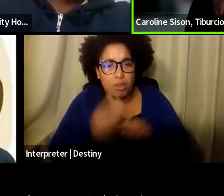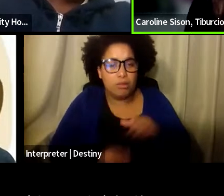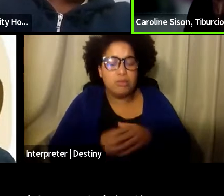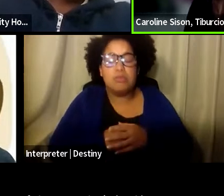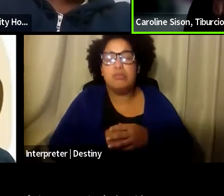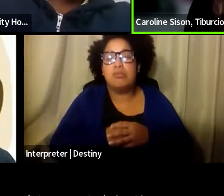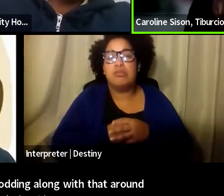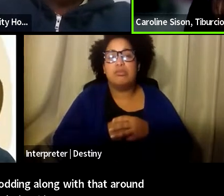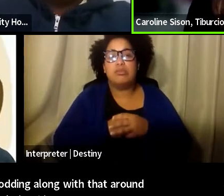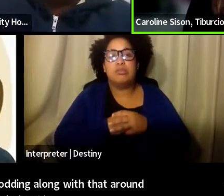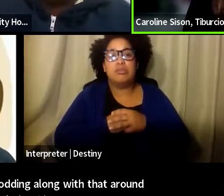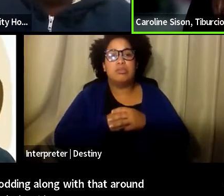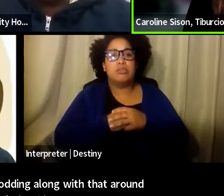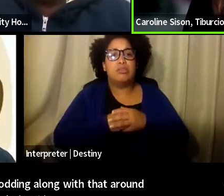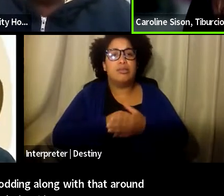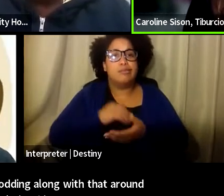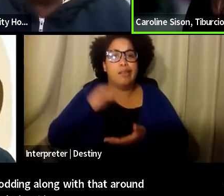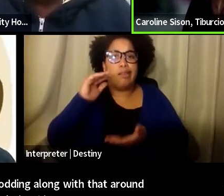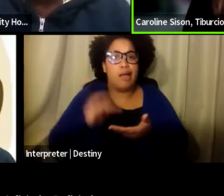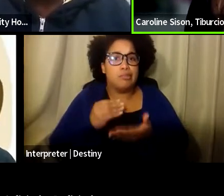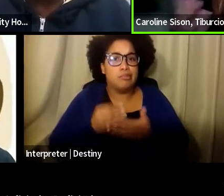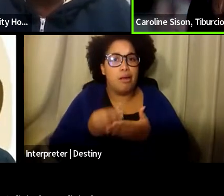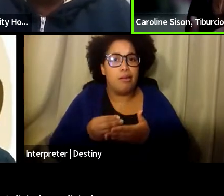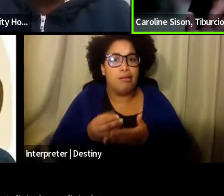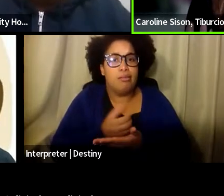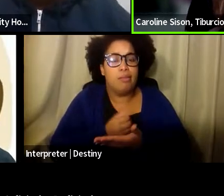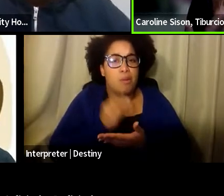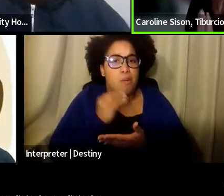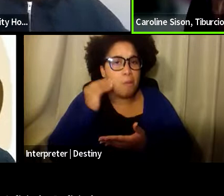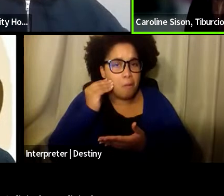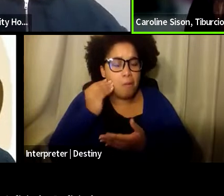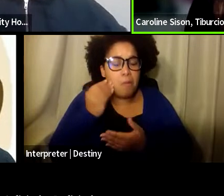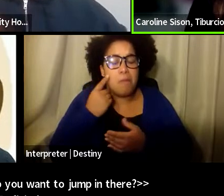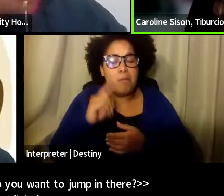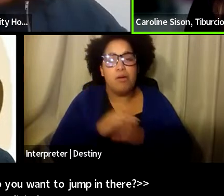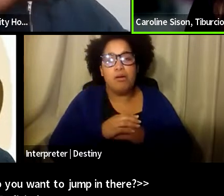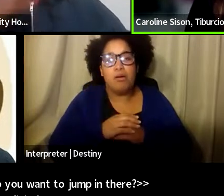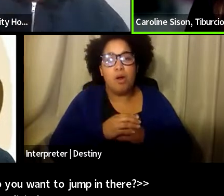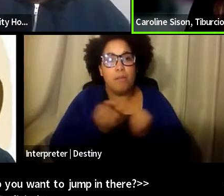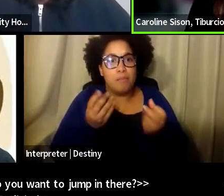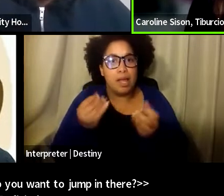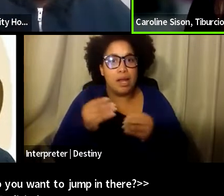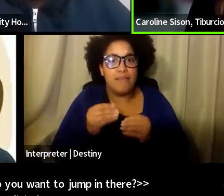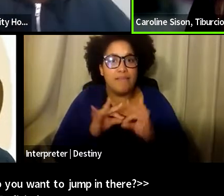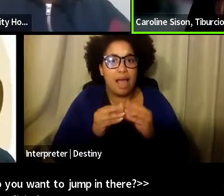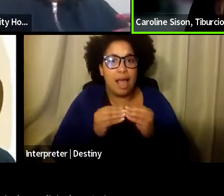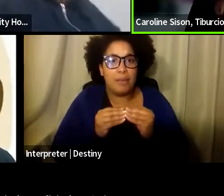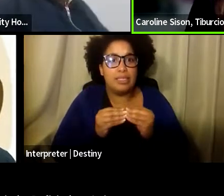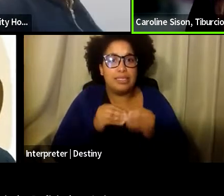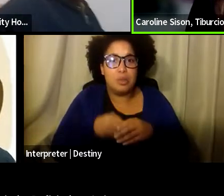in like household income, and also multifamily, homes would come in